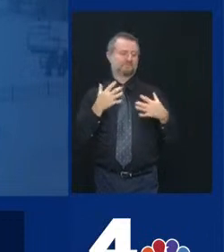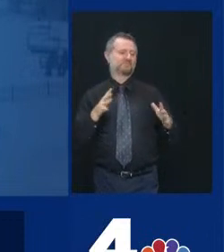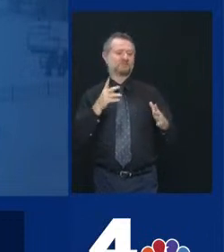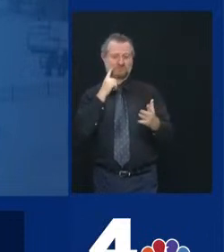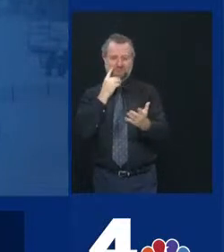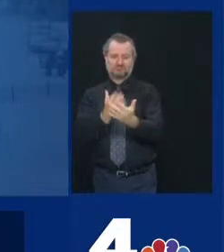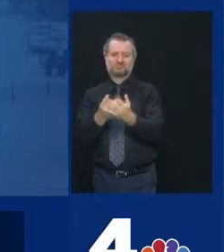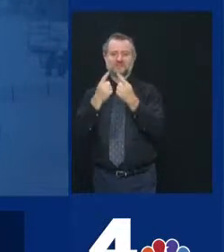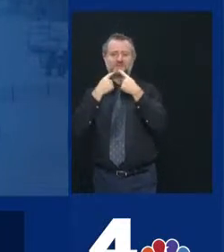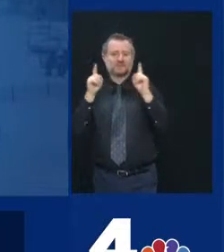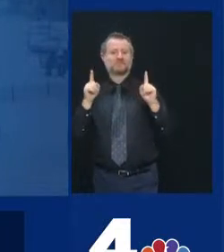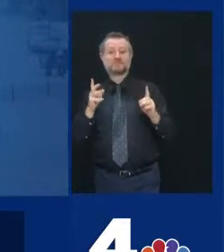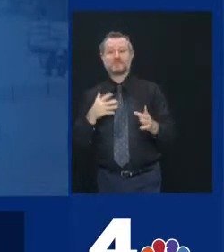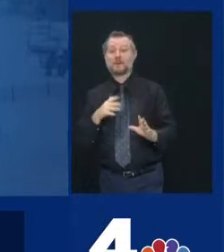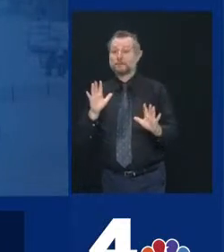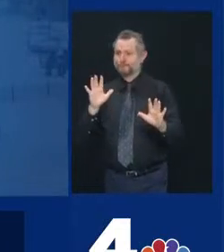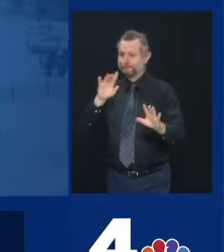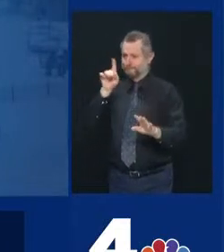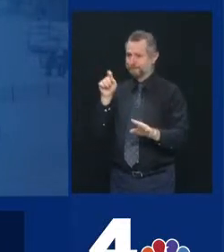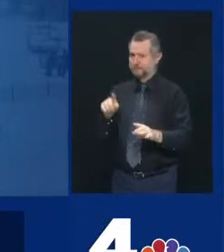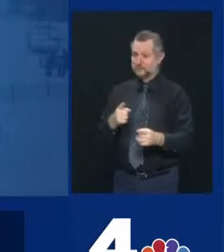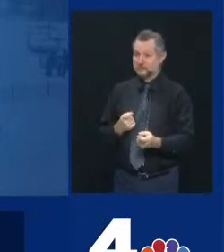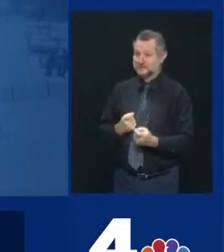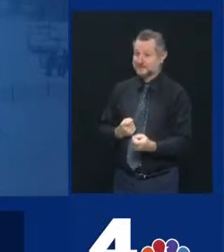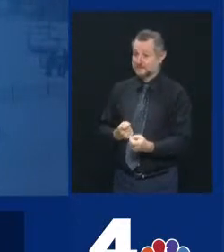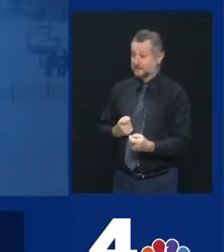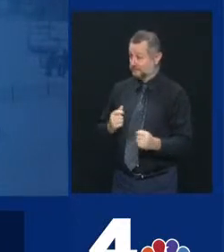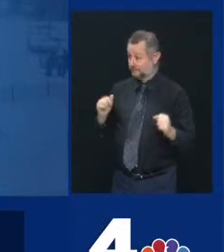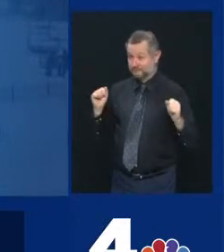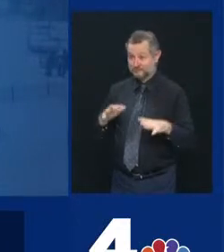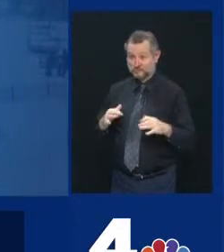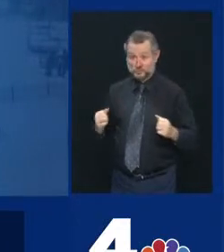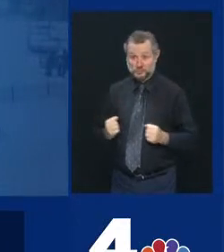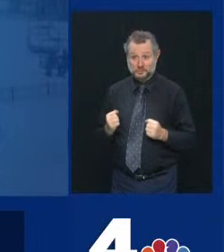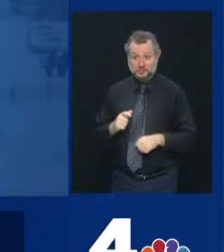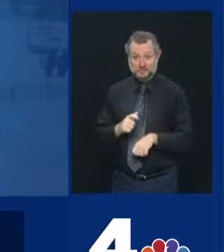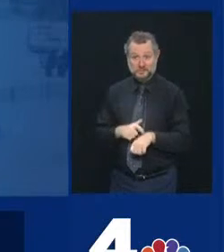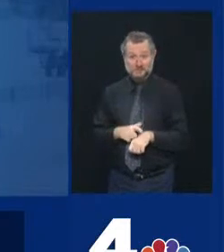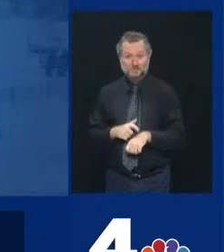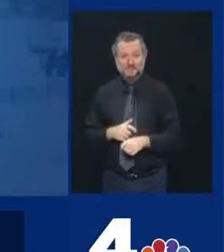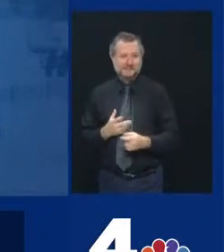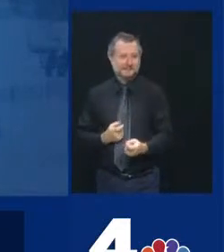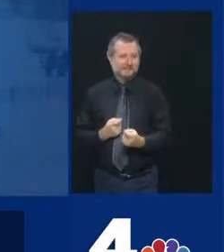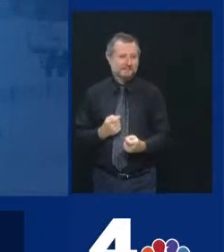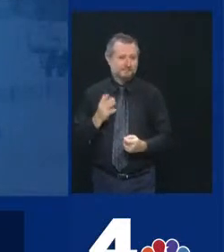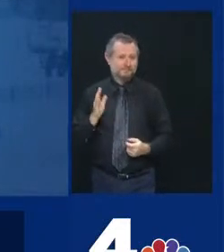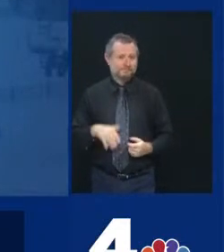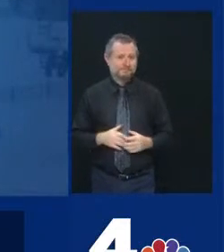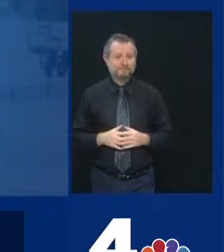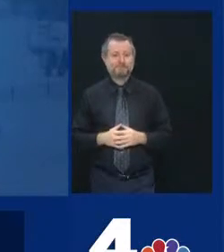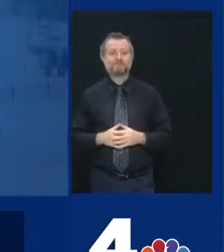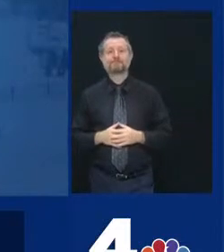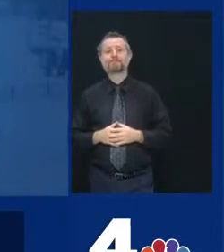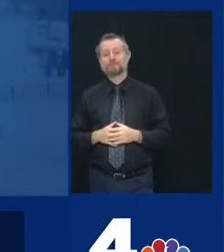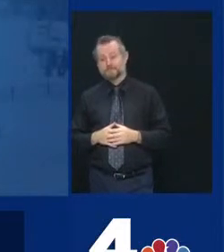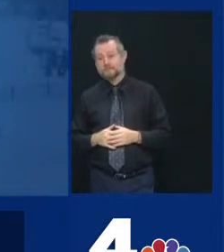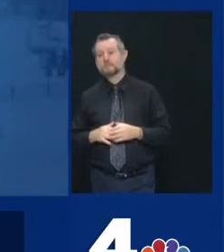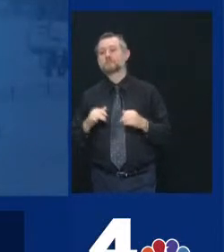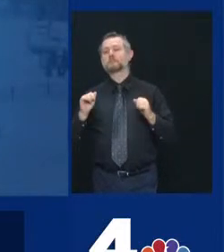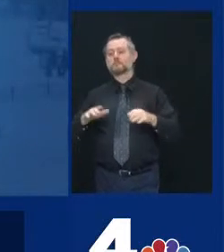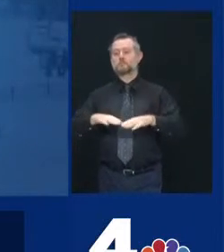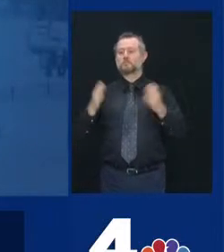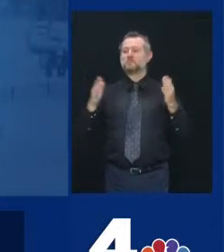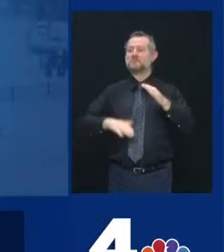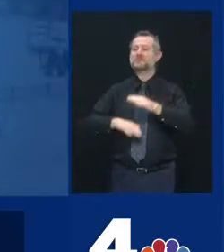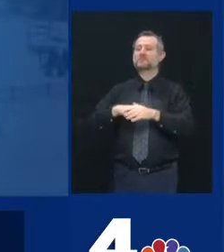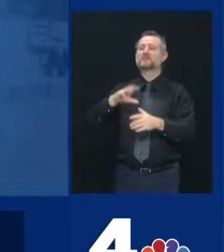Skiing, we talked about the winter. Once we start talking about the winter, skiing comes up. Ski resorts will be allowed to open